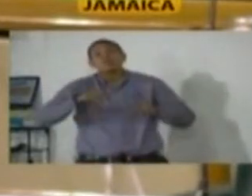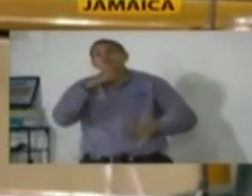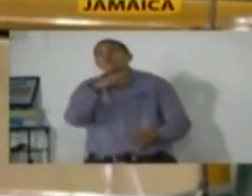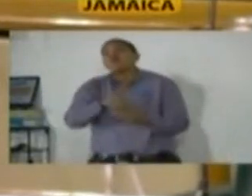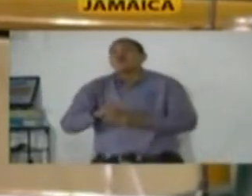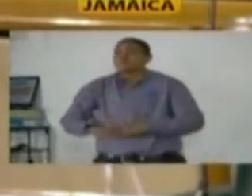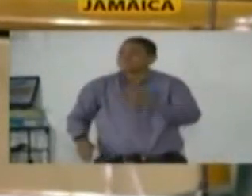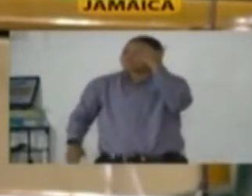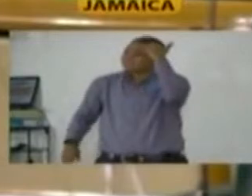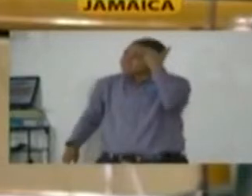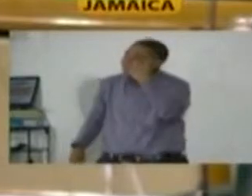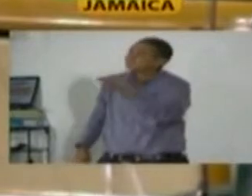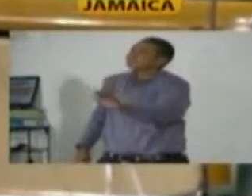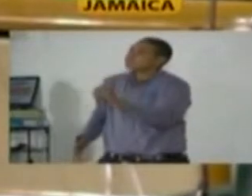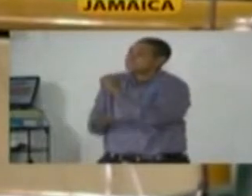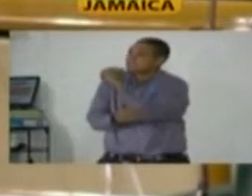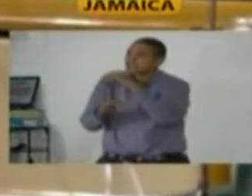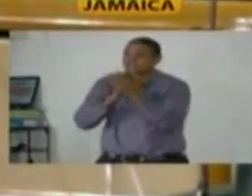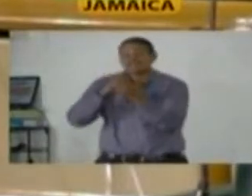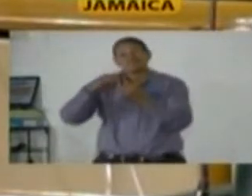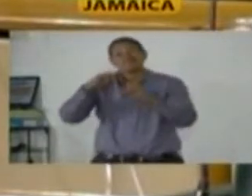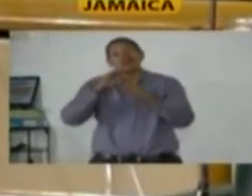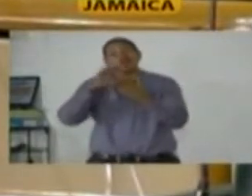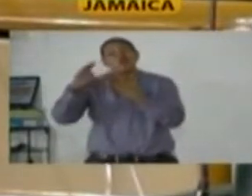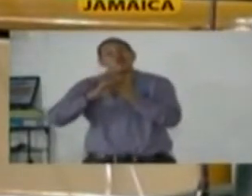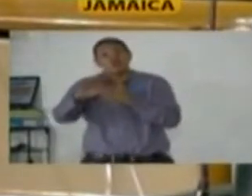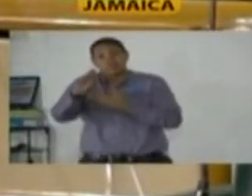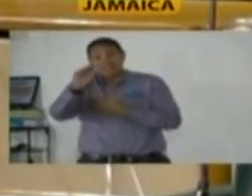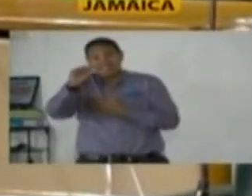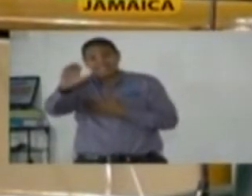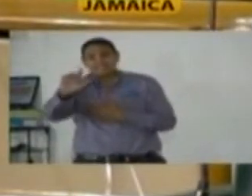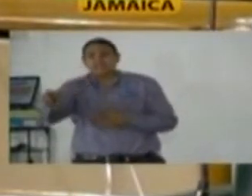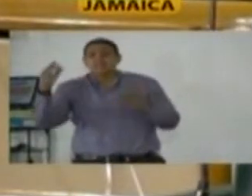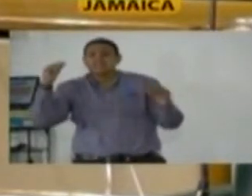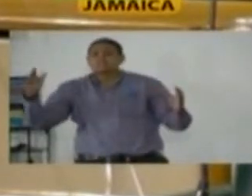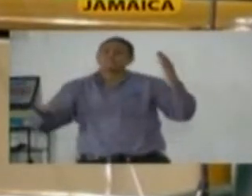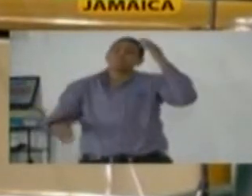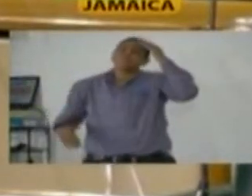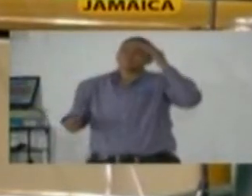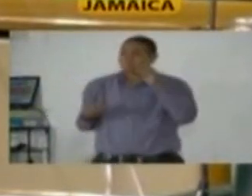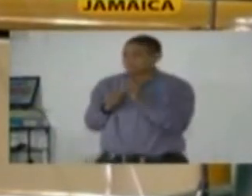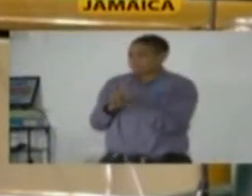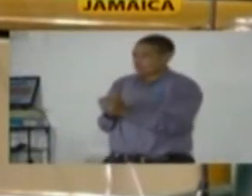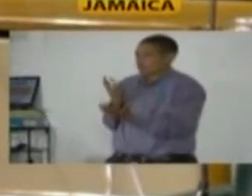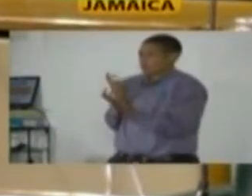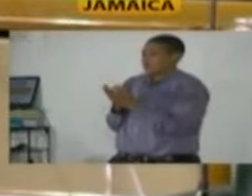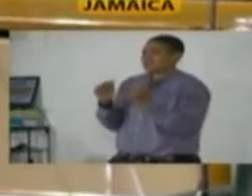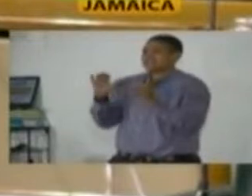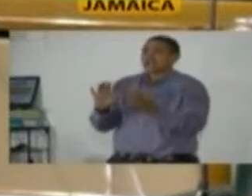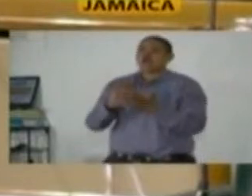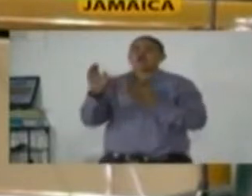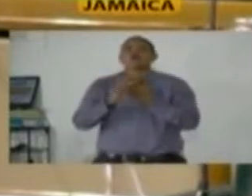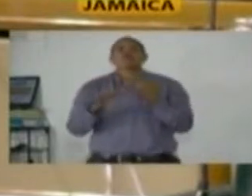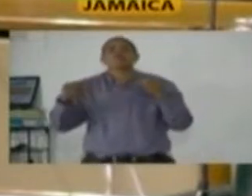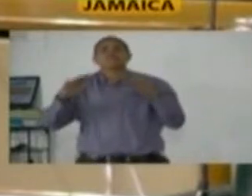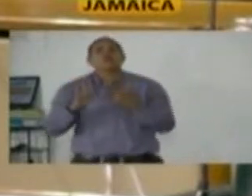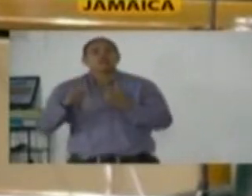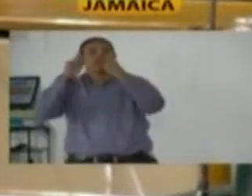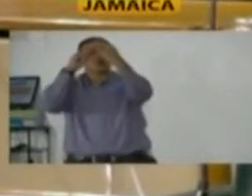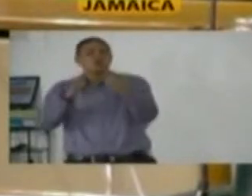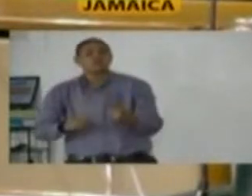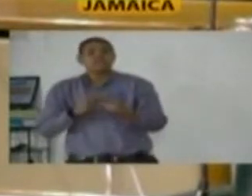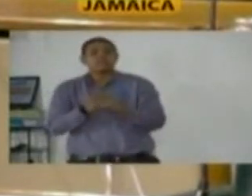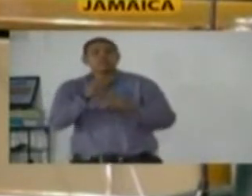national standards curriculum and that our teachers maintain fidelity to the standards, that the curriculum standards and objectives are